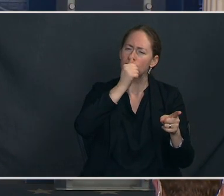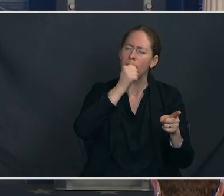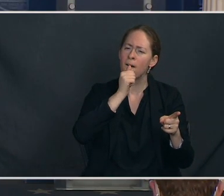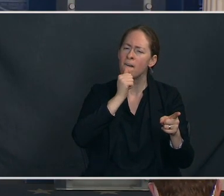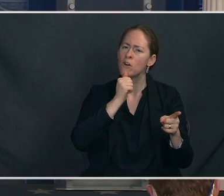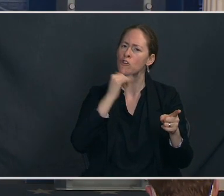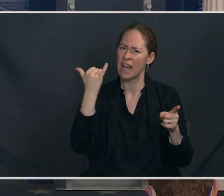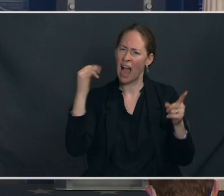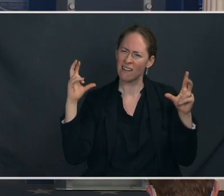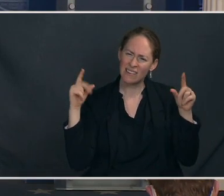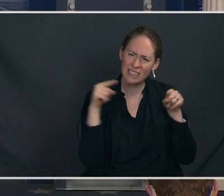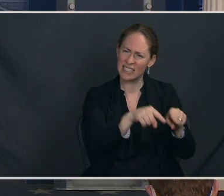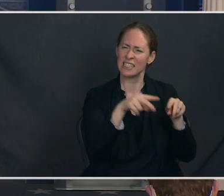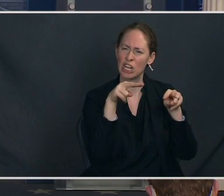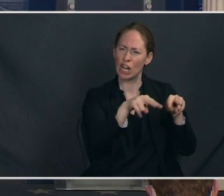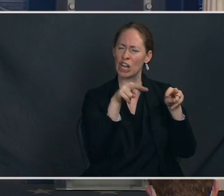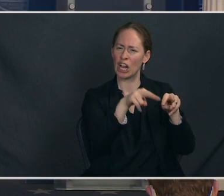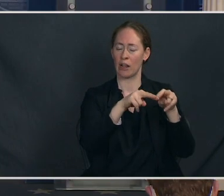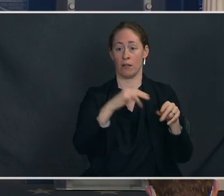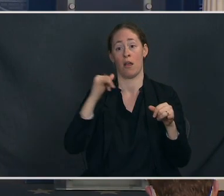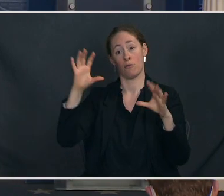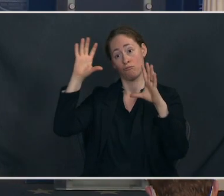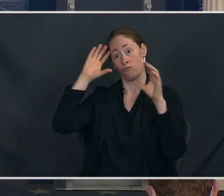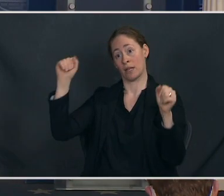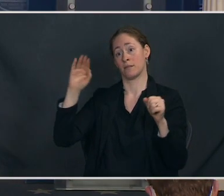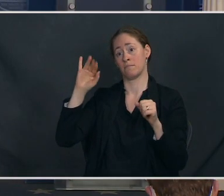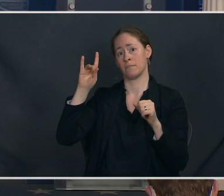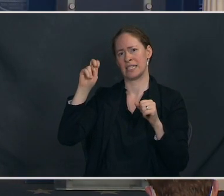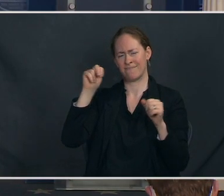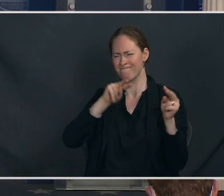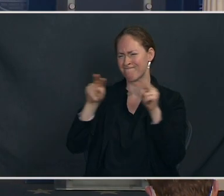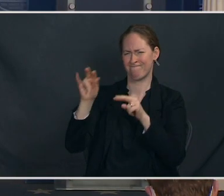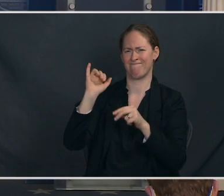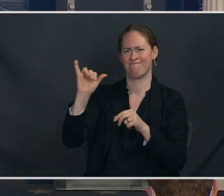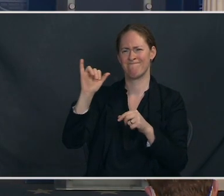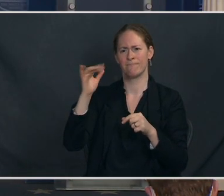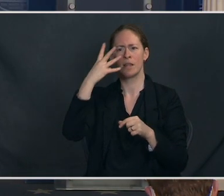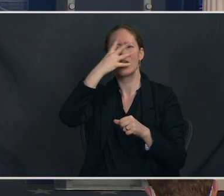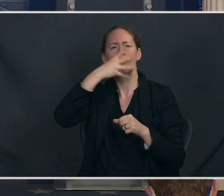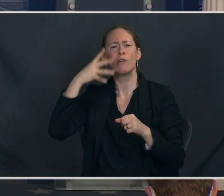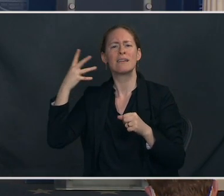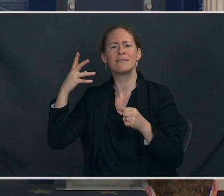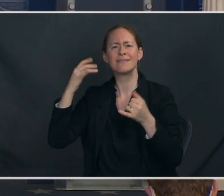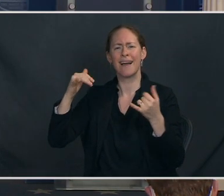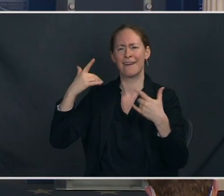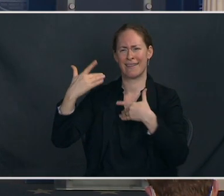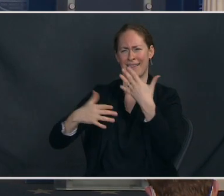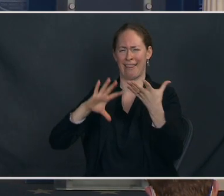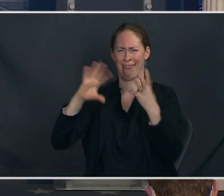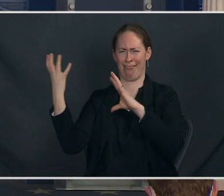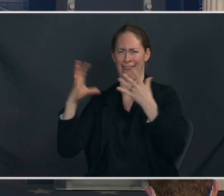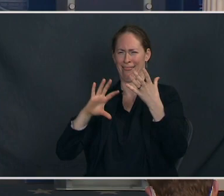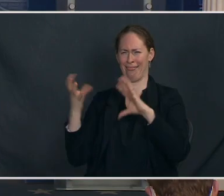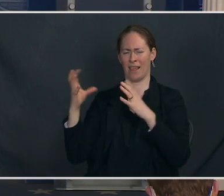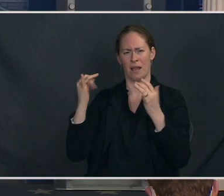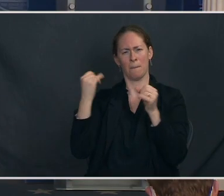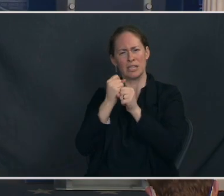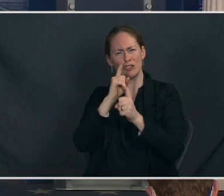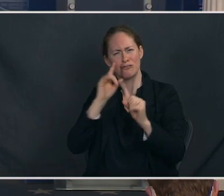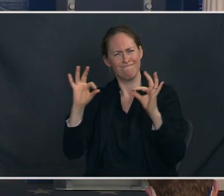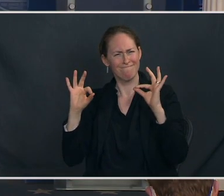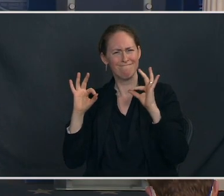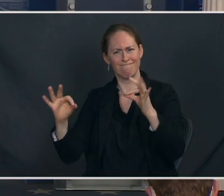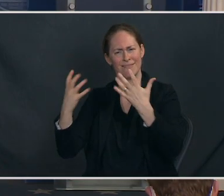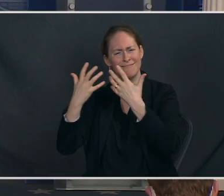broken immigration system more humane and secure. He restored the integrity of the census so that our